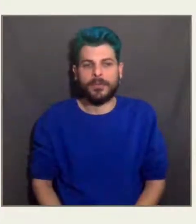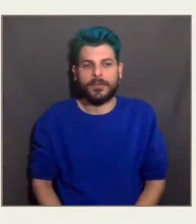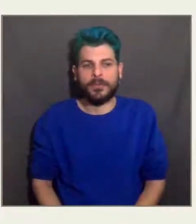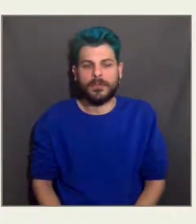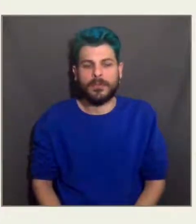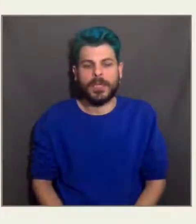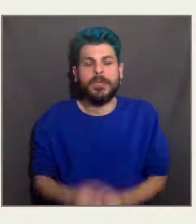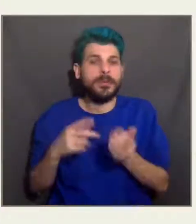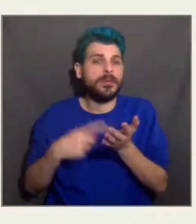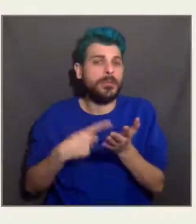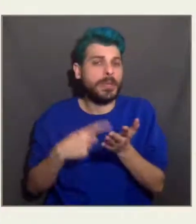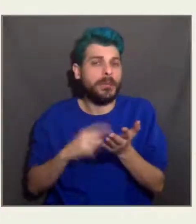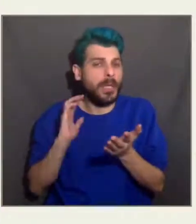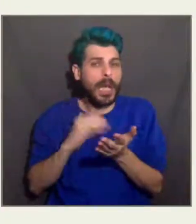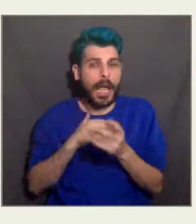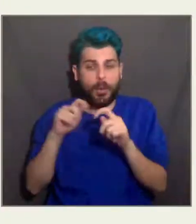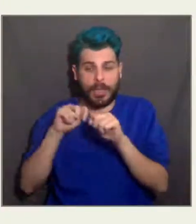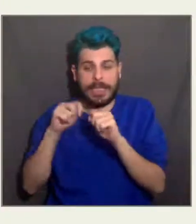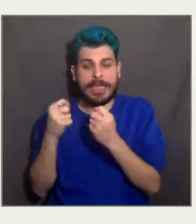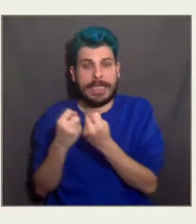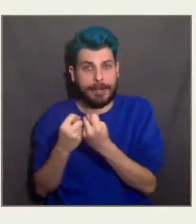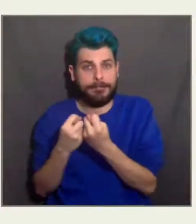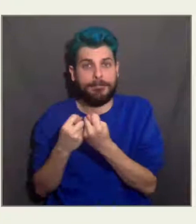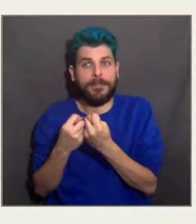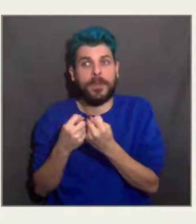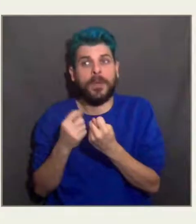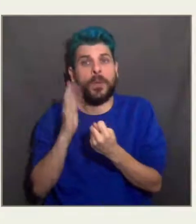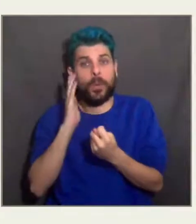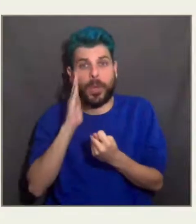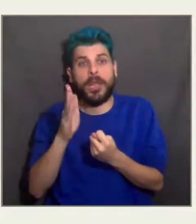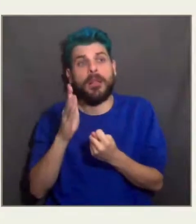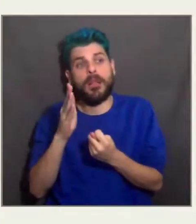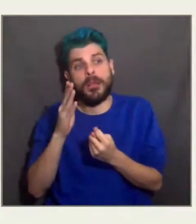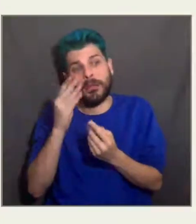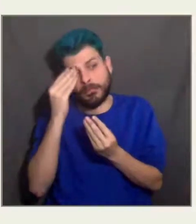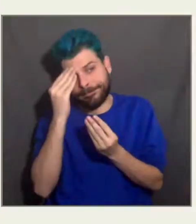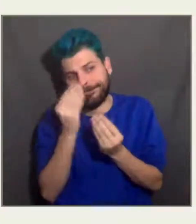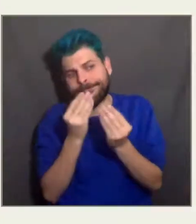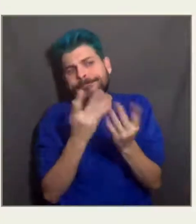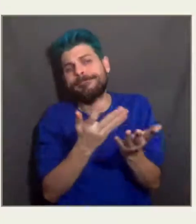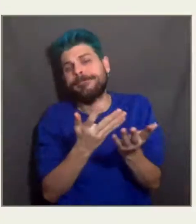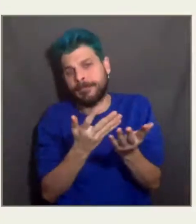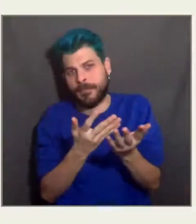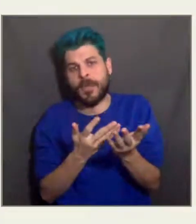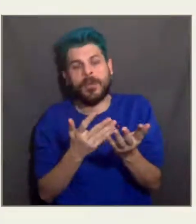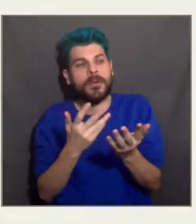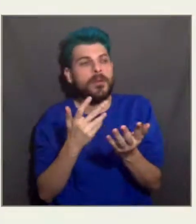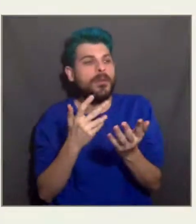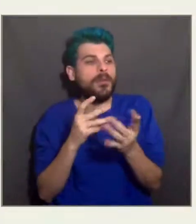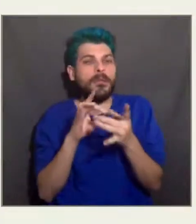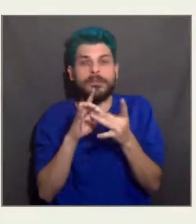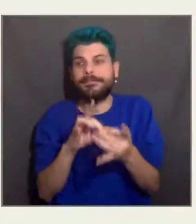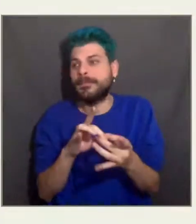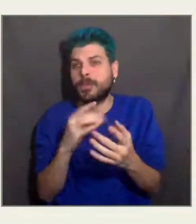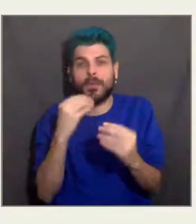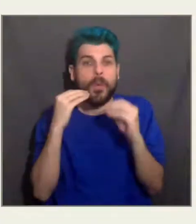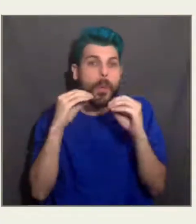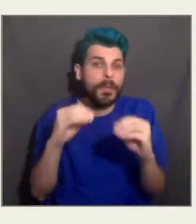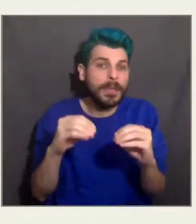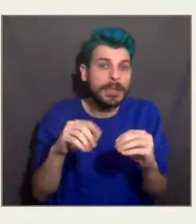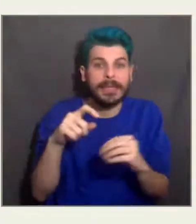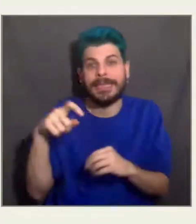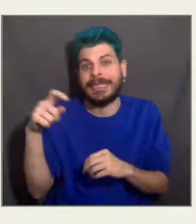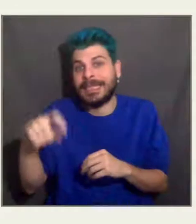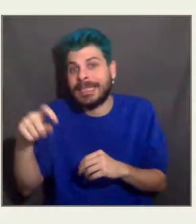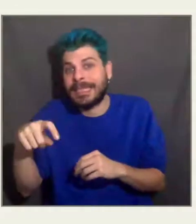how to coordinate the homeless encampment pickups and tracking to make sure that the needs are being taken care of.